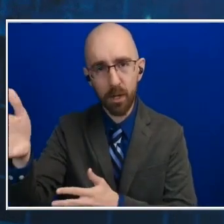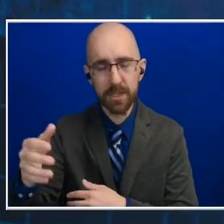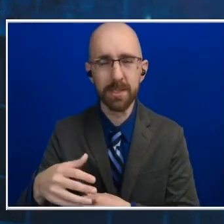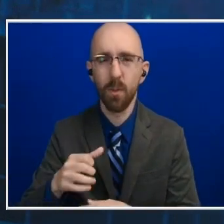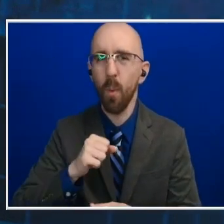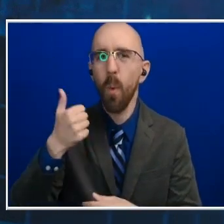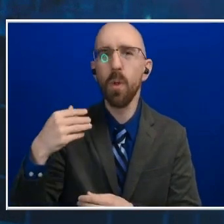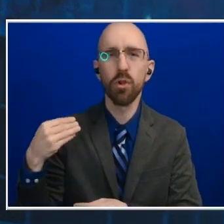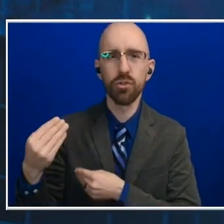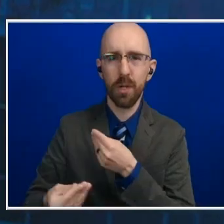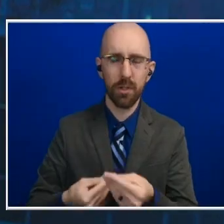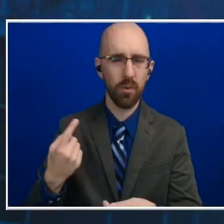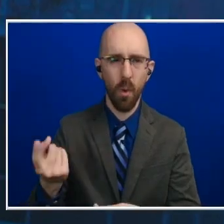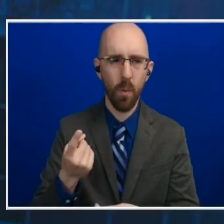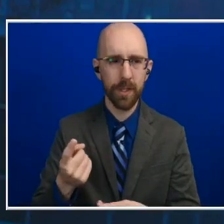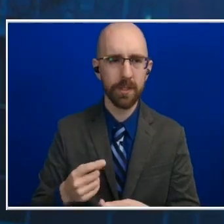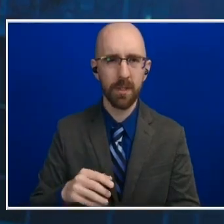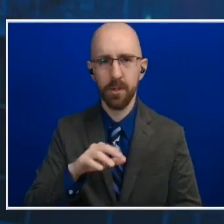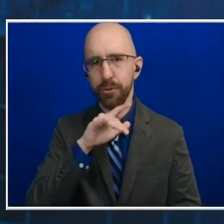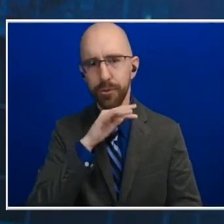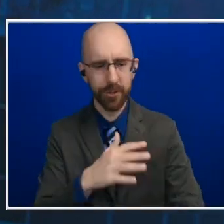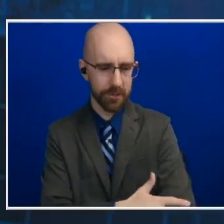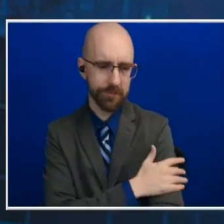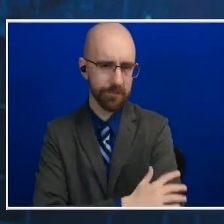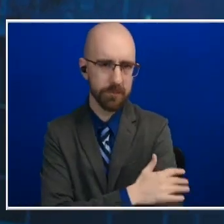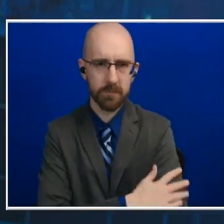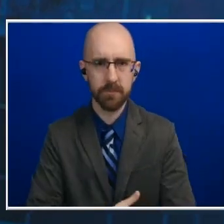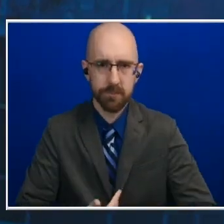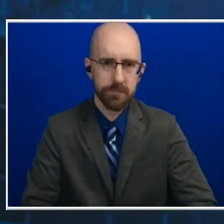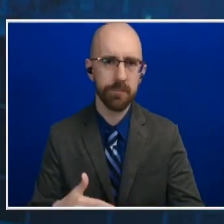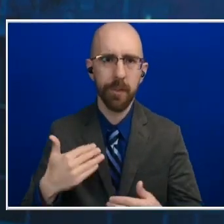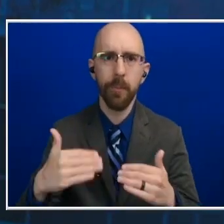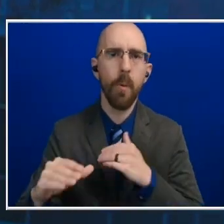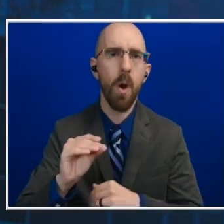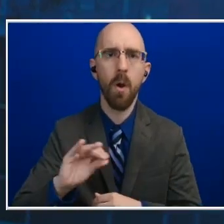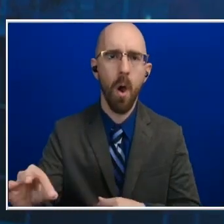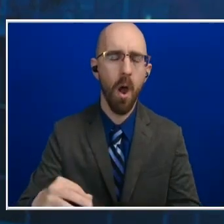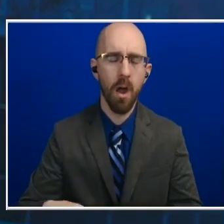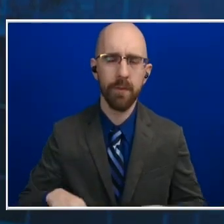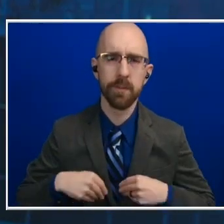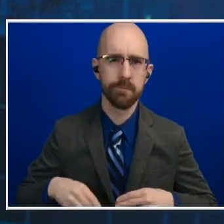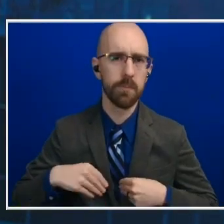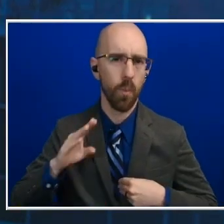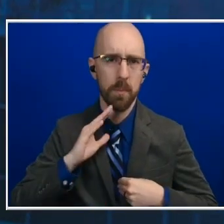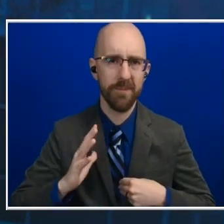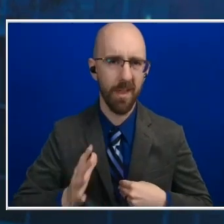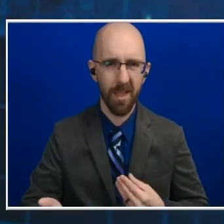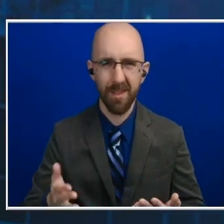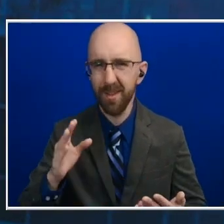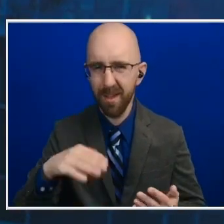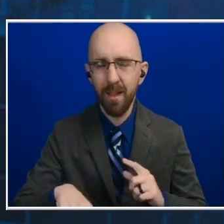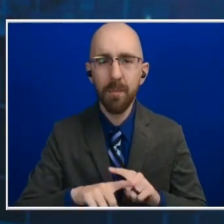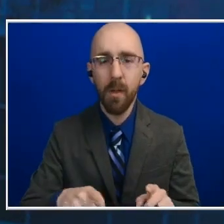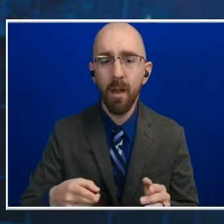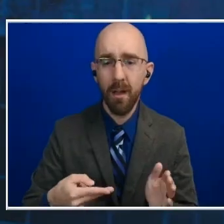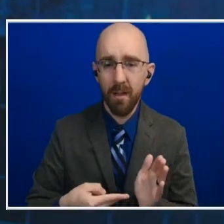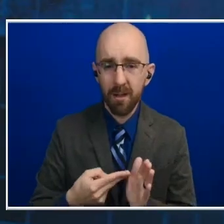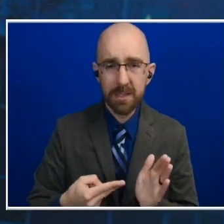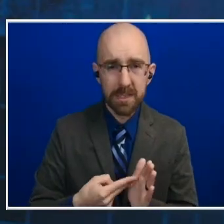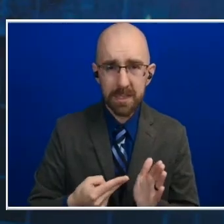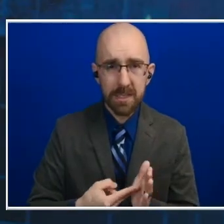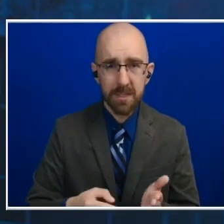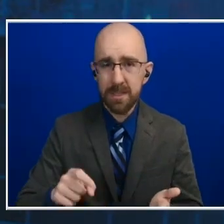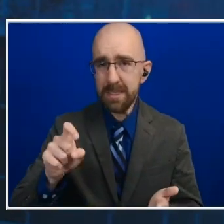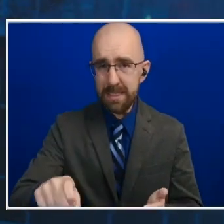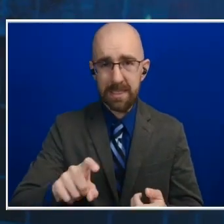that, throw some dirt on it, walk it off, you'll be fine and stuff. But honestly, you need to get to the doctor.